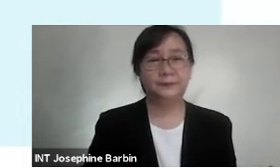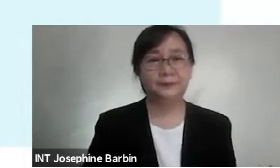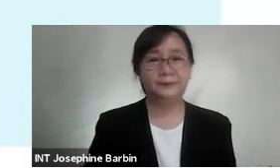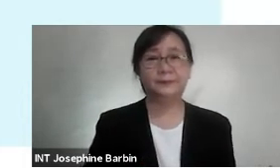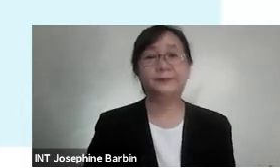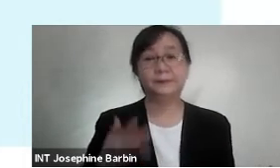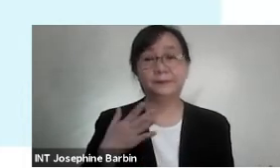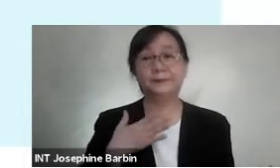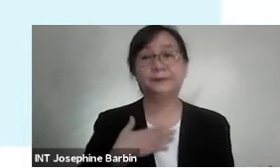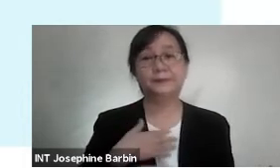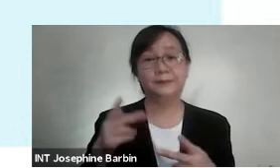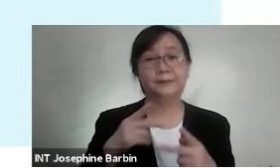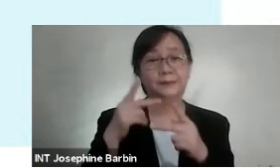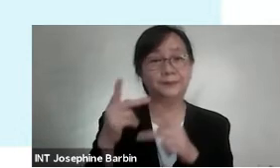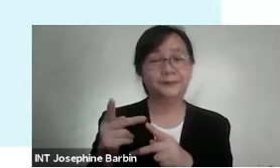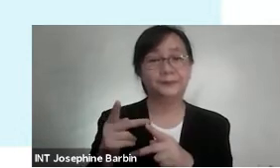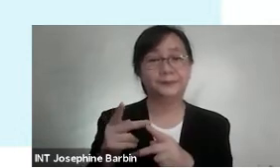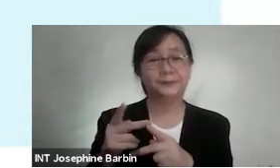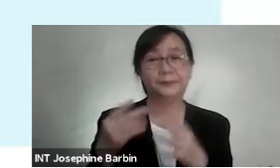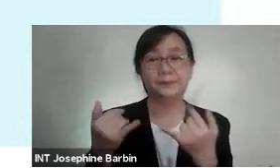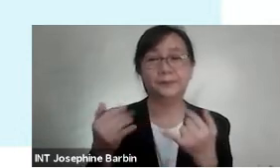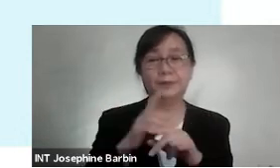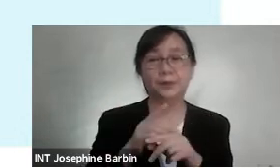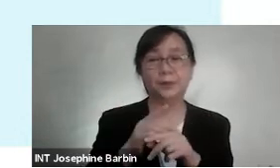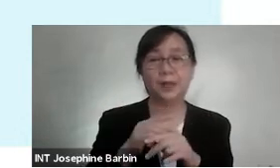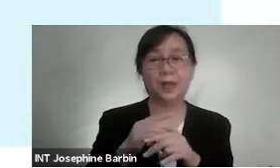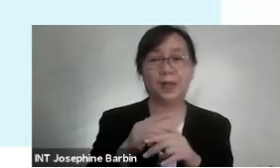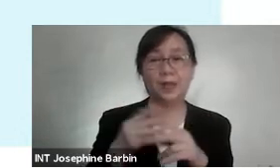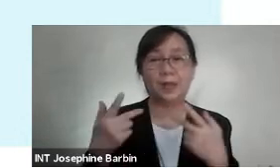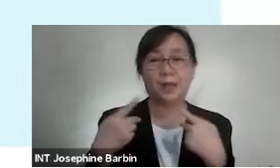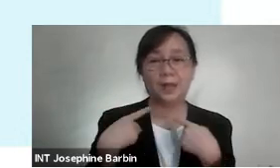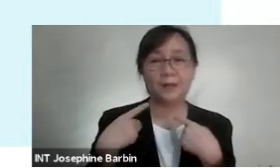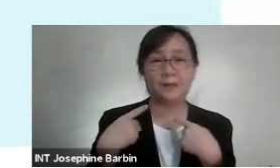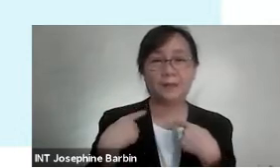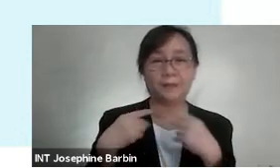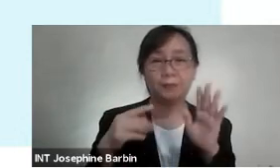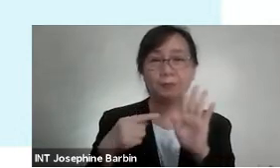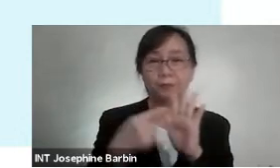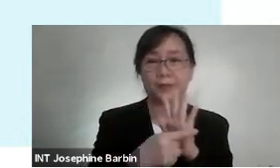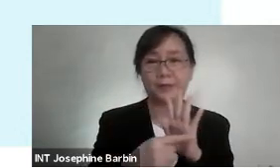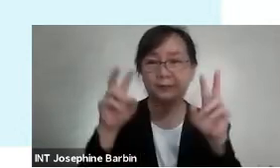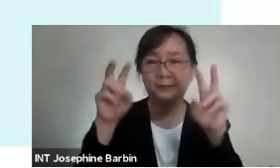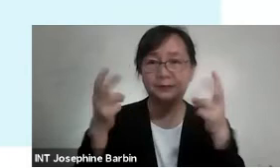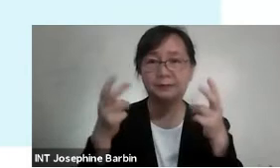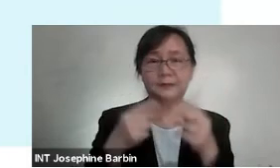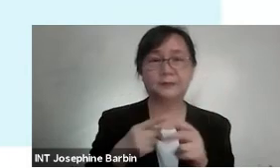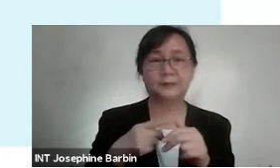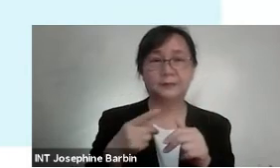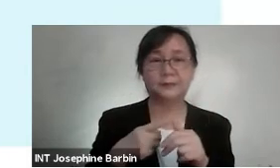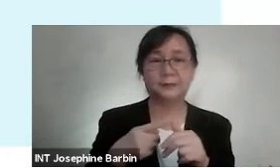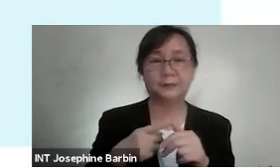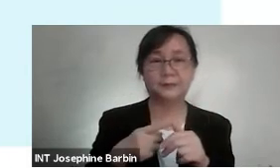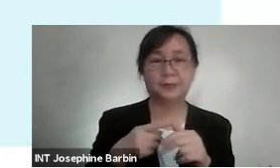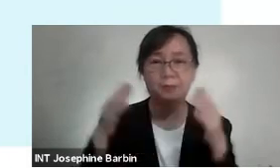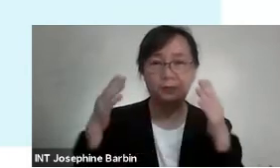So my presentation today will cover five topics. First, I would like to touch a little bit on